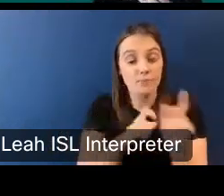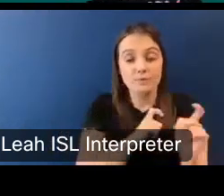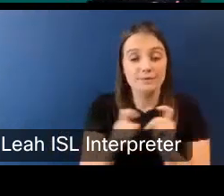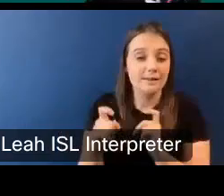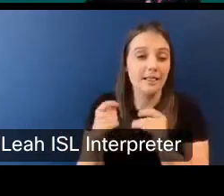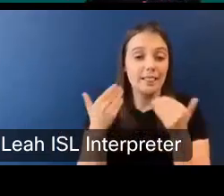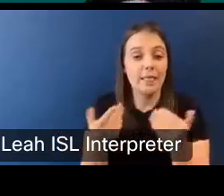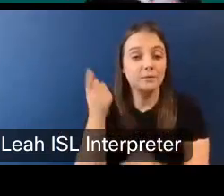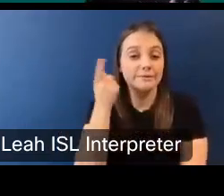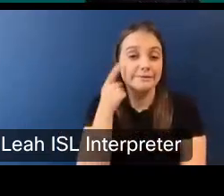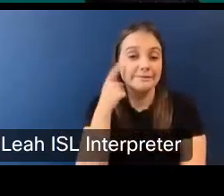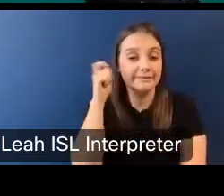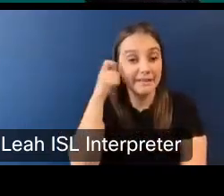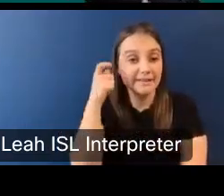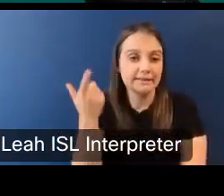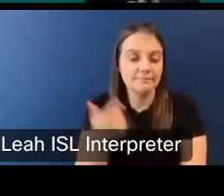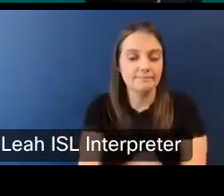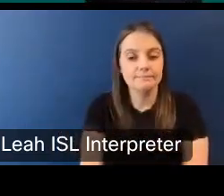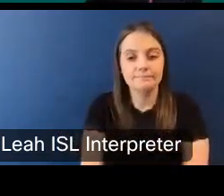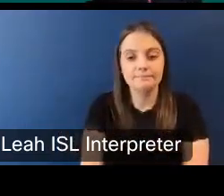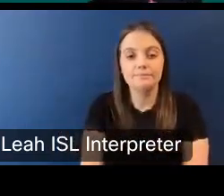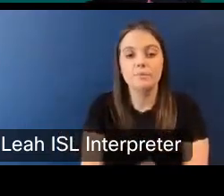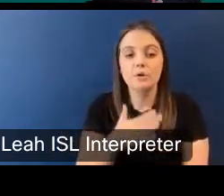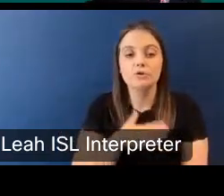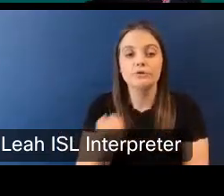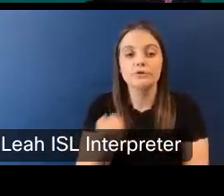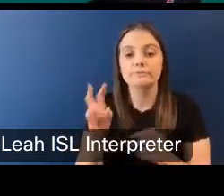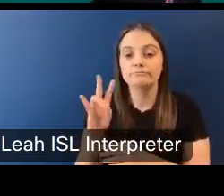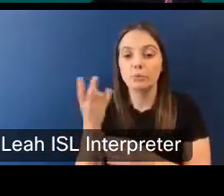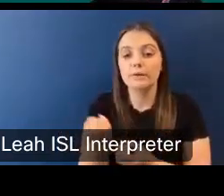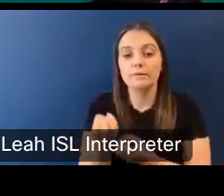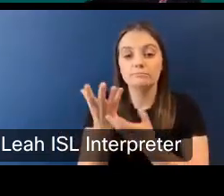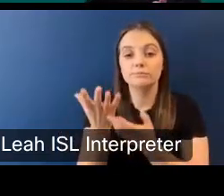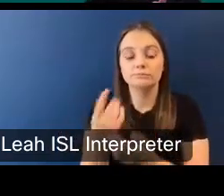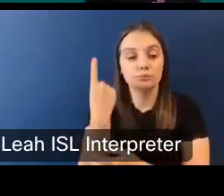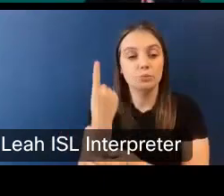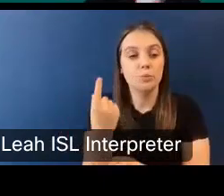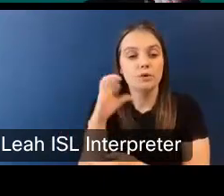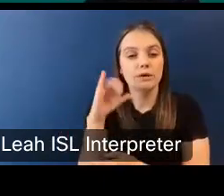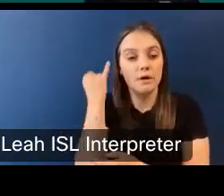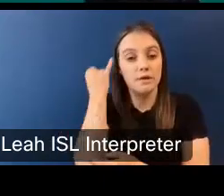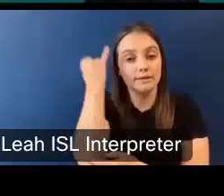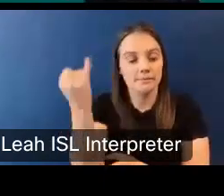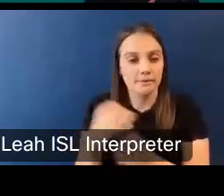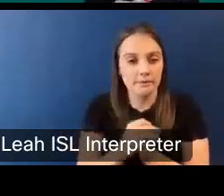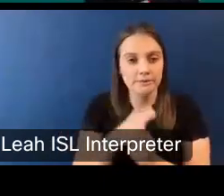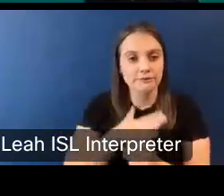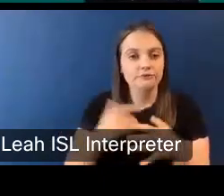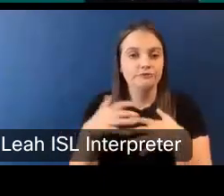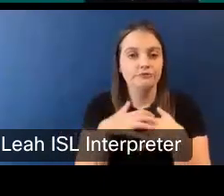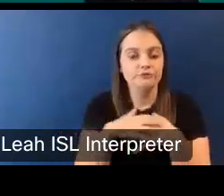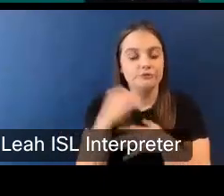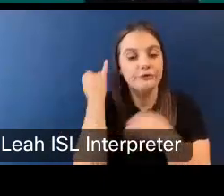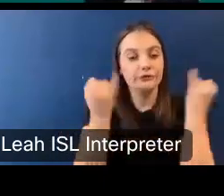of testing stage at the moment. So we're going to just share one of the concepts with you, just to give you an idea from